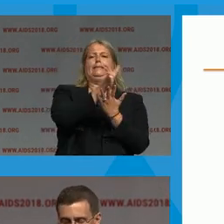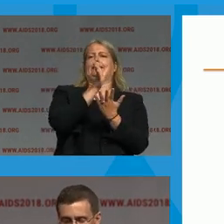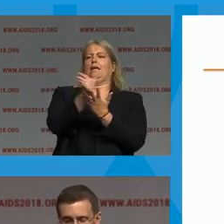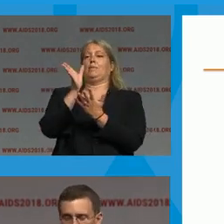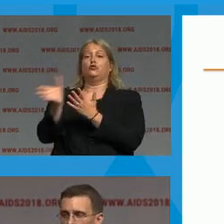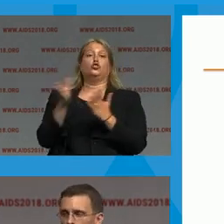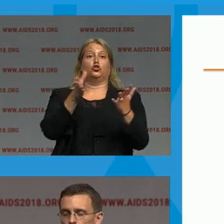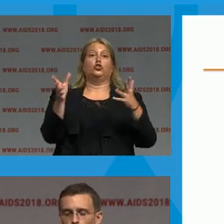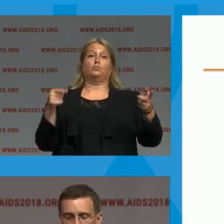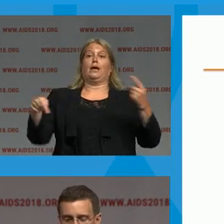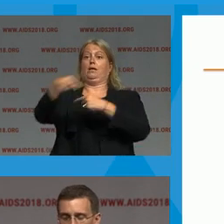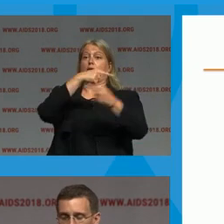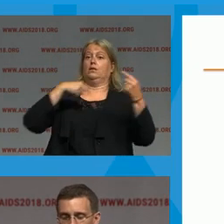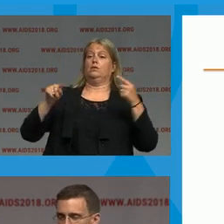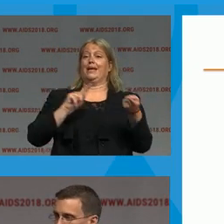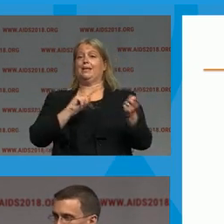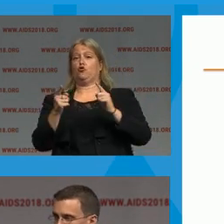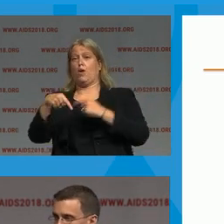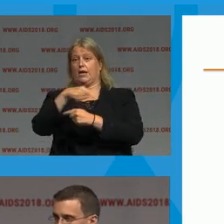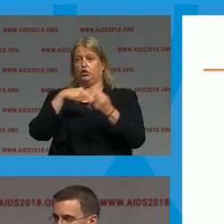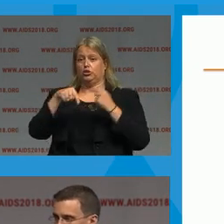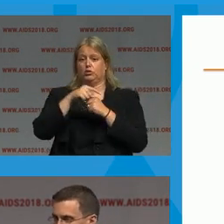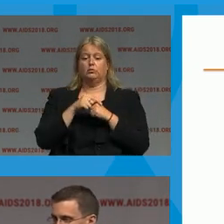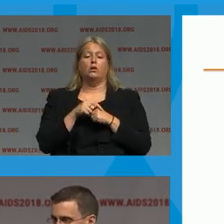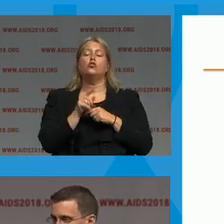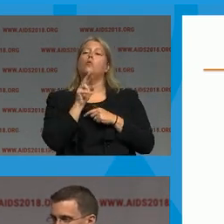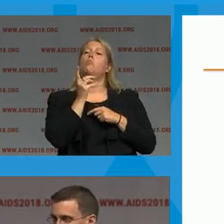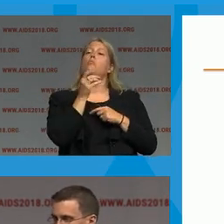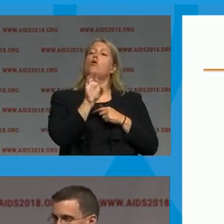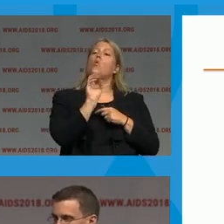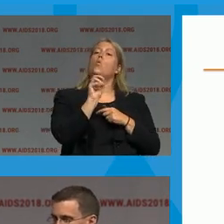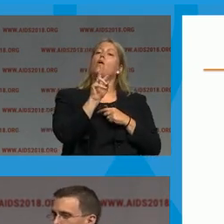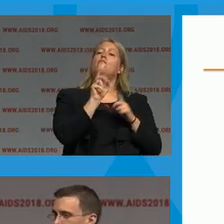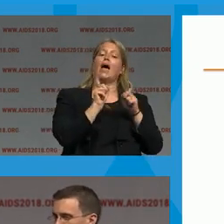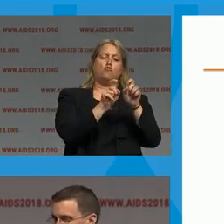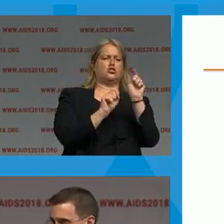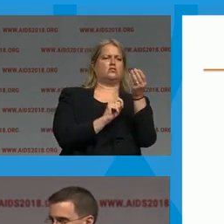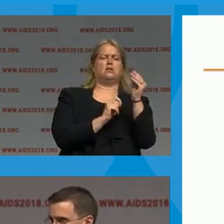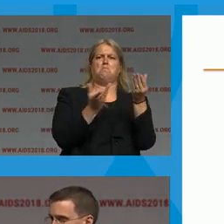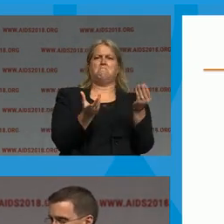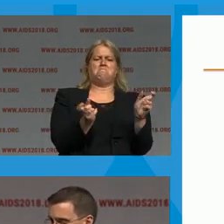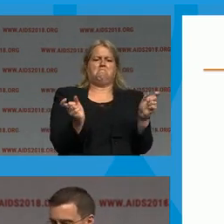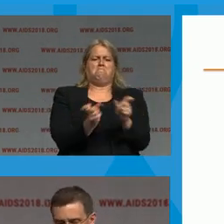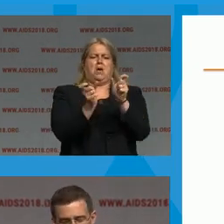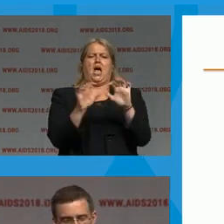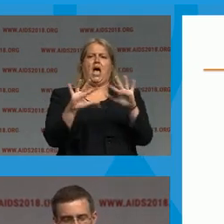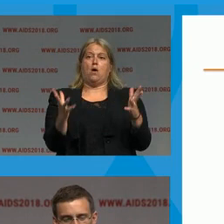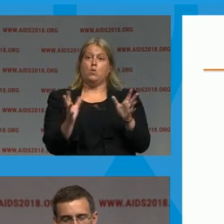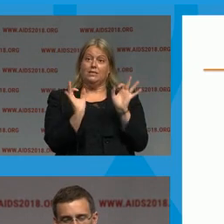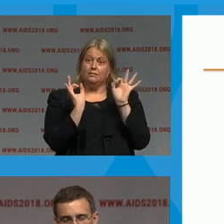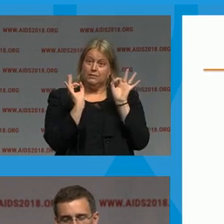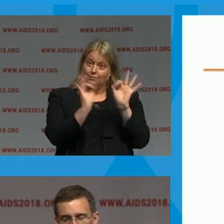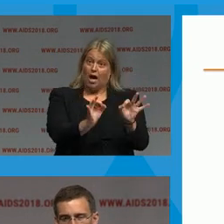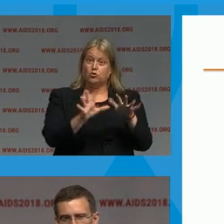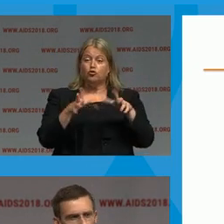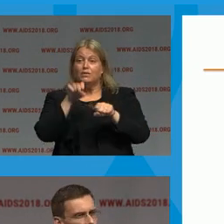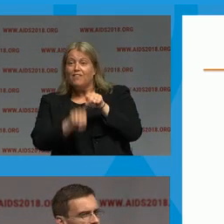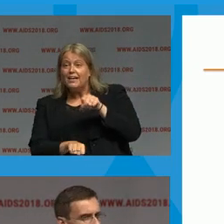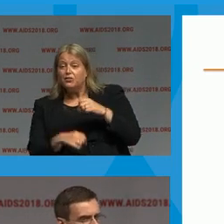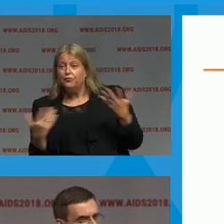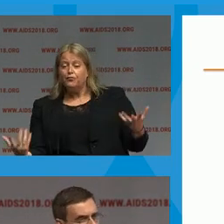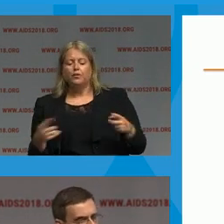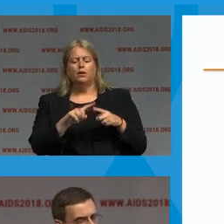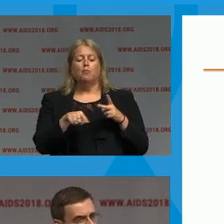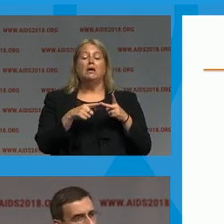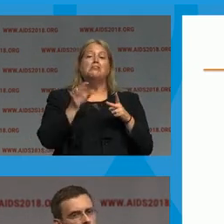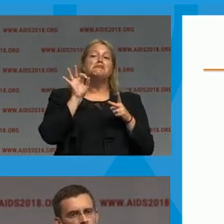each other. What is the composition of the provirus? We just talked about this. Is it defective? Is it intact? What type of cell